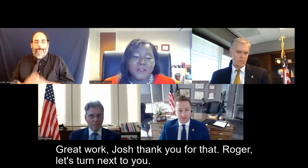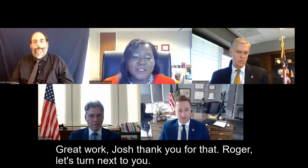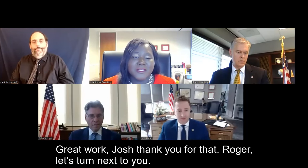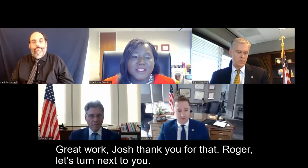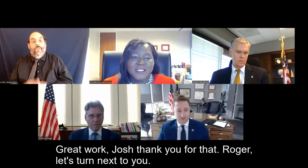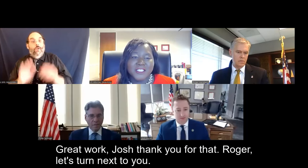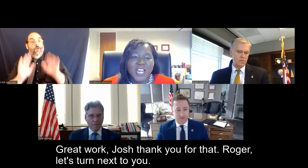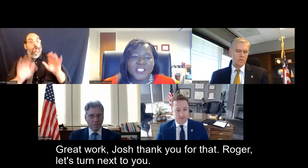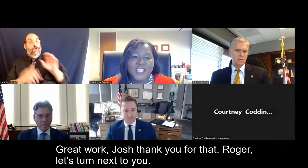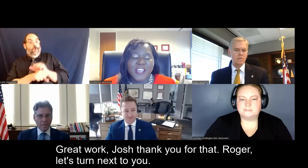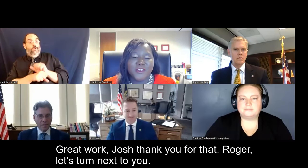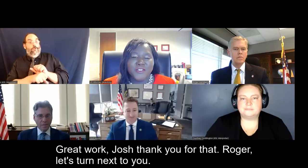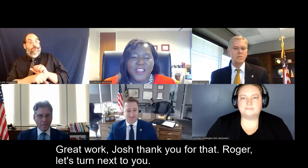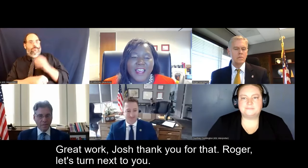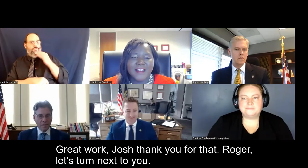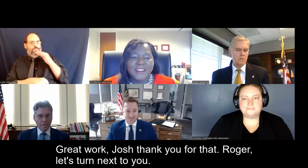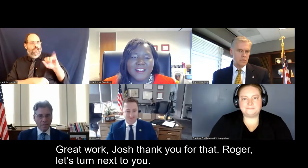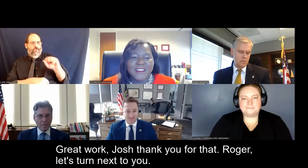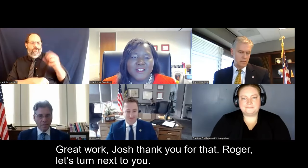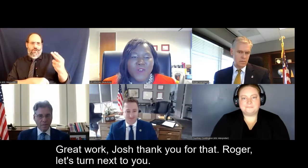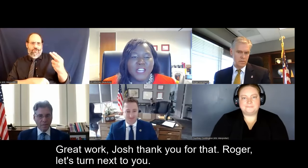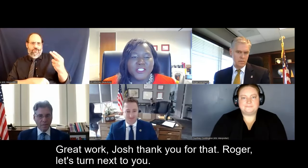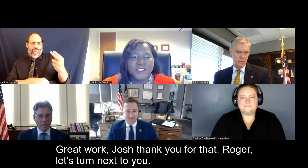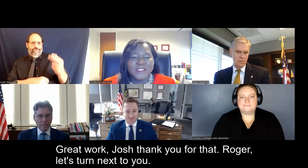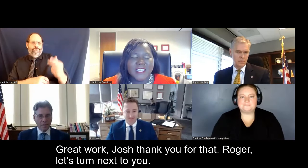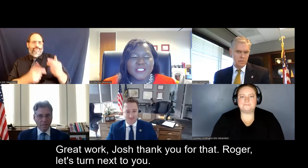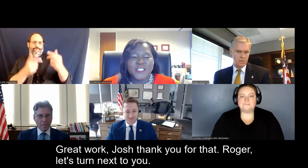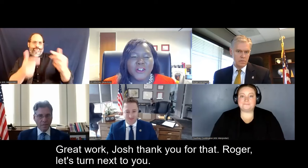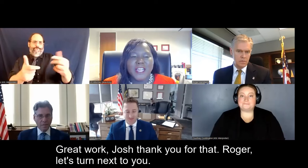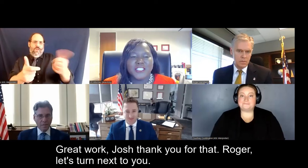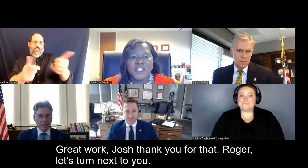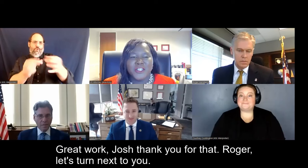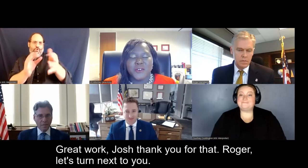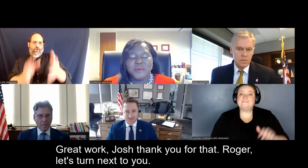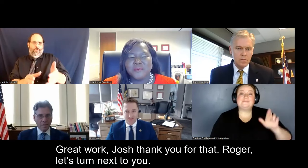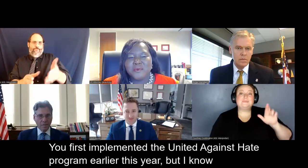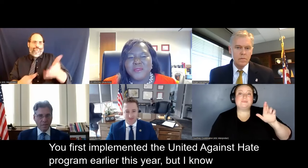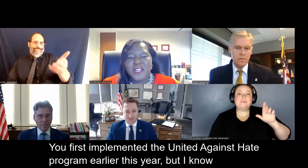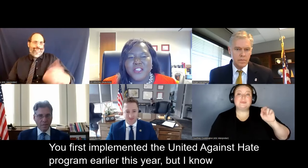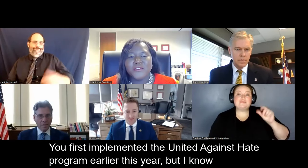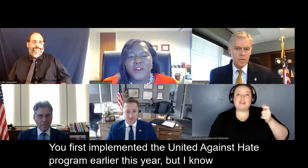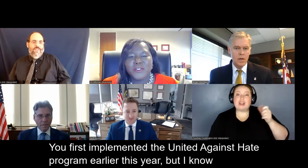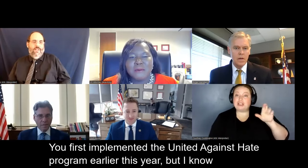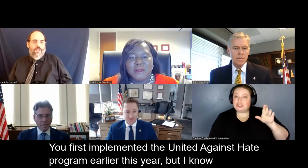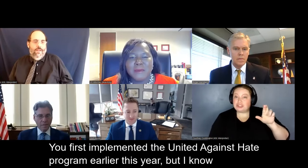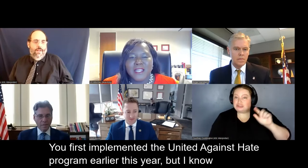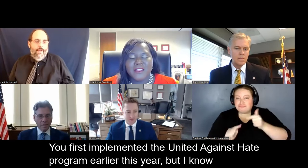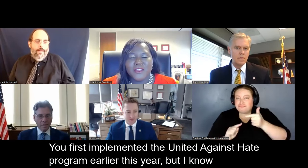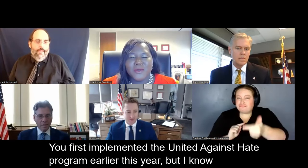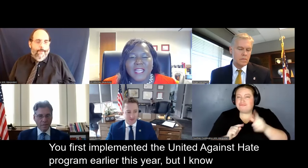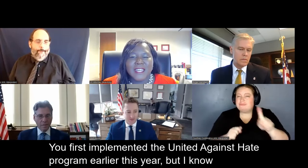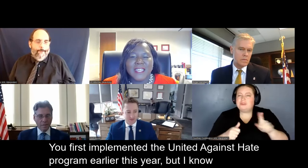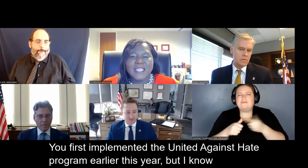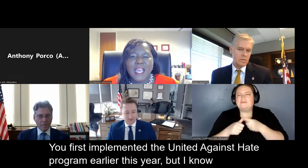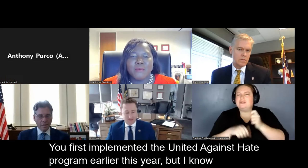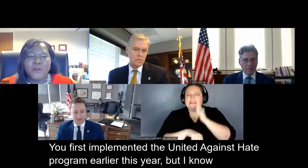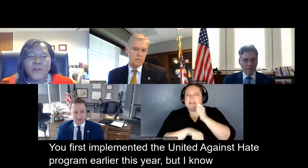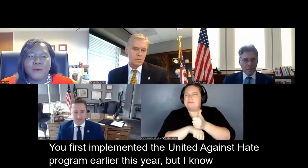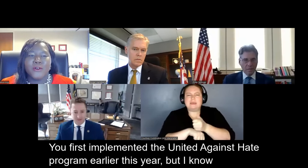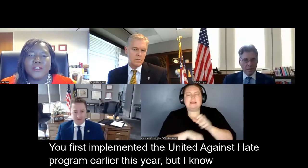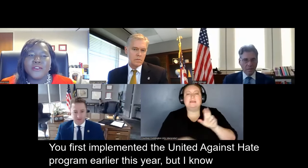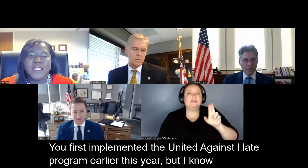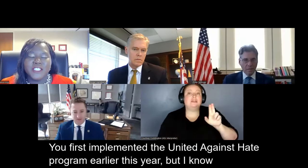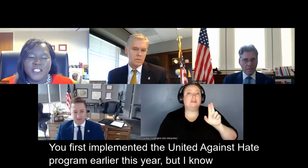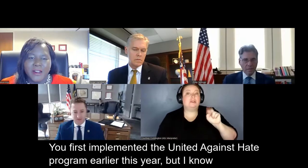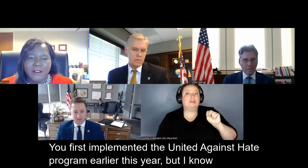Great work, Josh. Thank you for that. Roger, let's turn next to you. You first implemented the United Against Hate